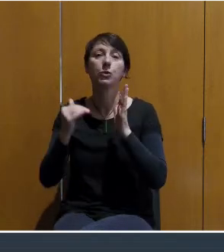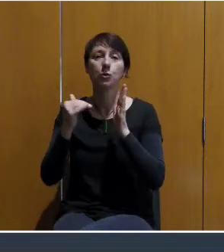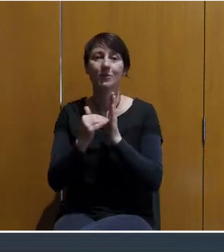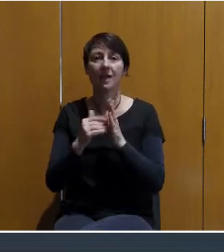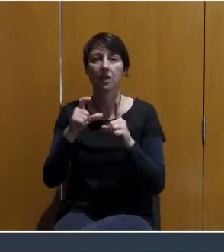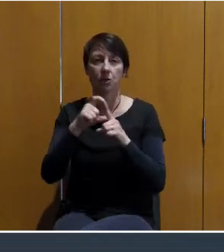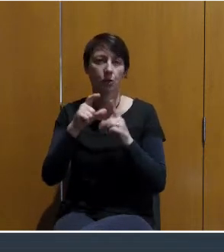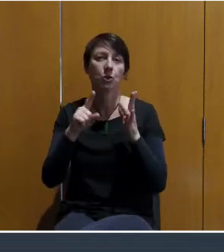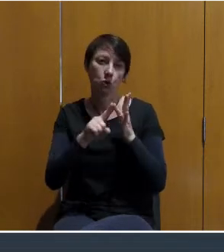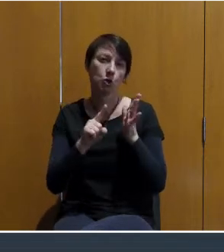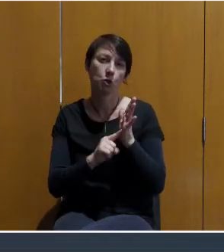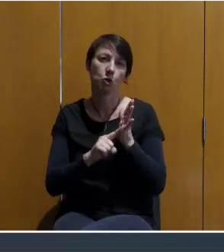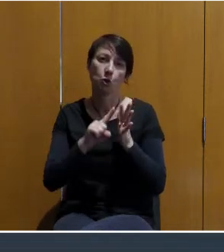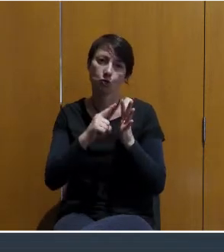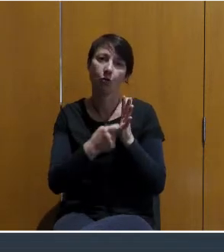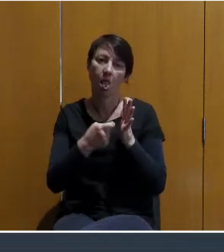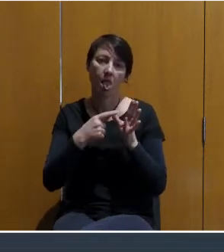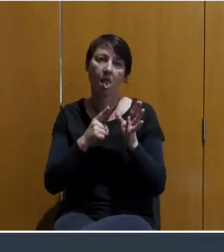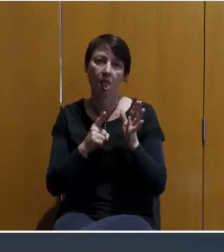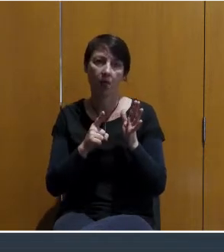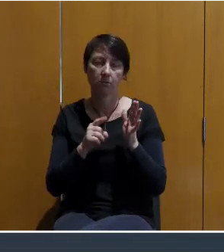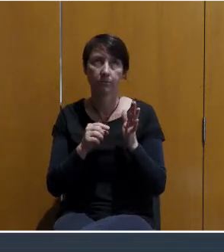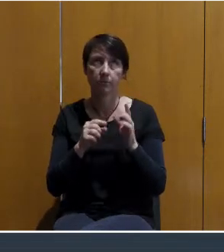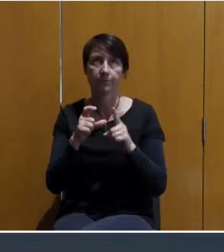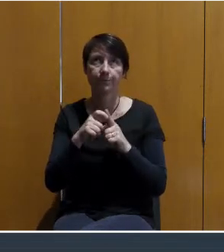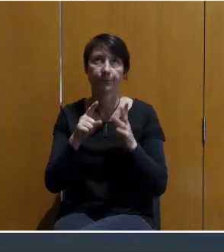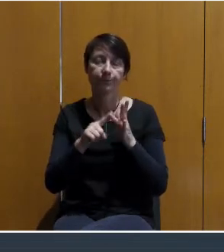and everybody knows that dogs love chasing birds.